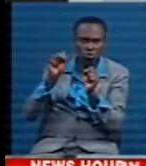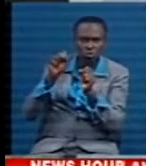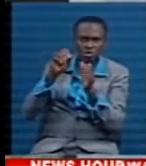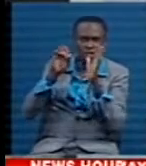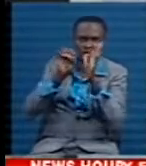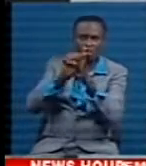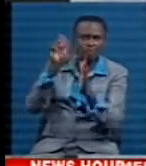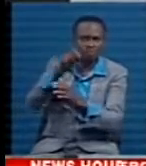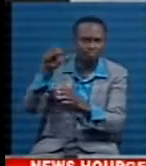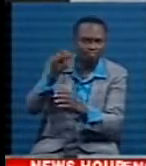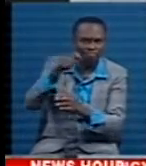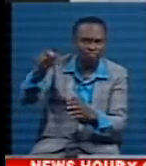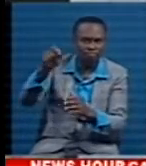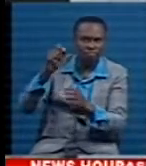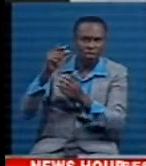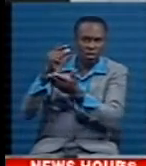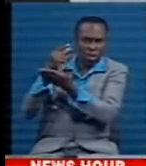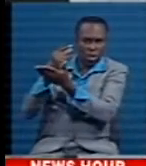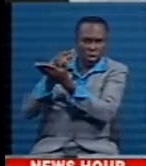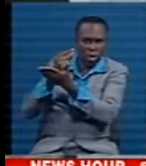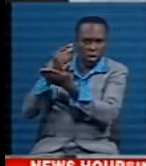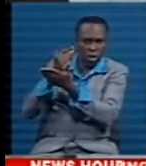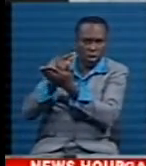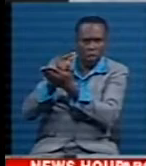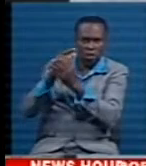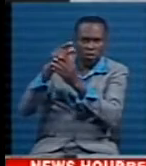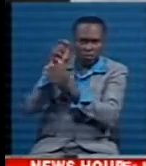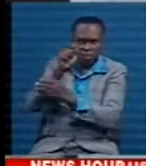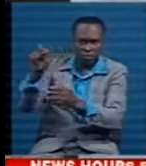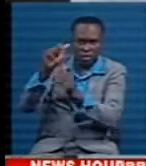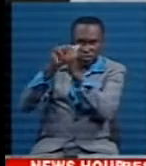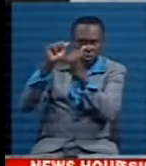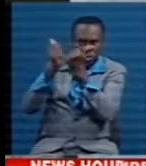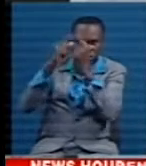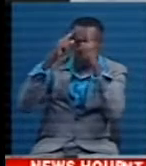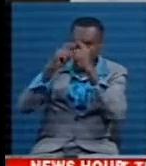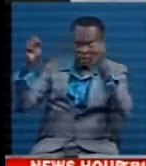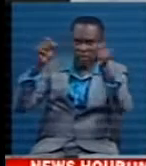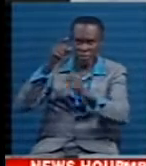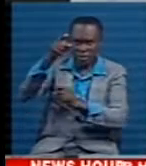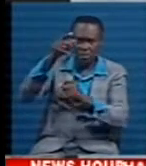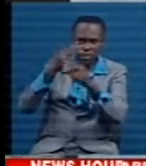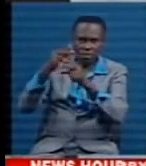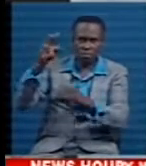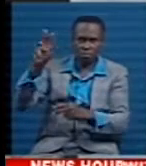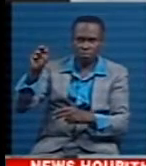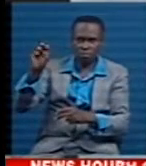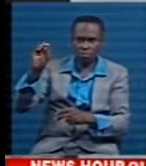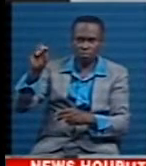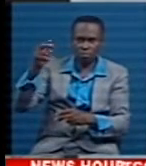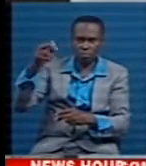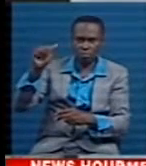fencing. The president of the Ghana Fencing Association, Mr. Muhammad Mahadi, is upbeat at the chances of the